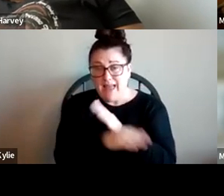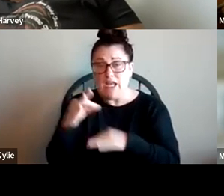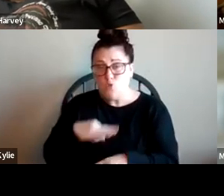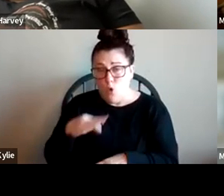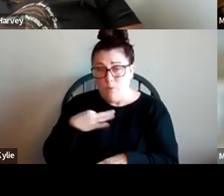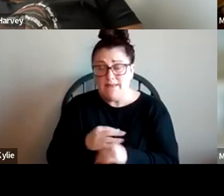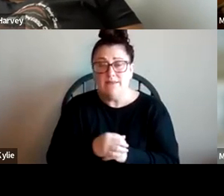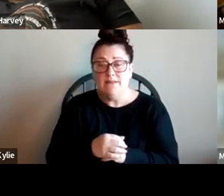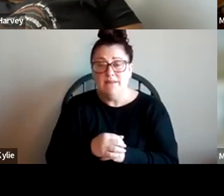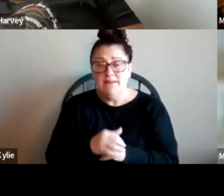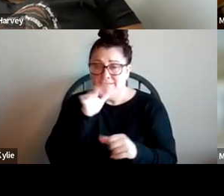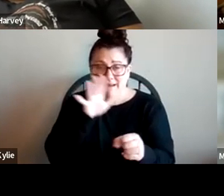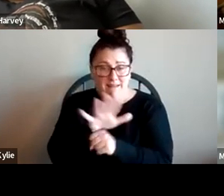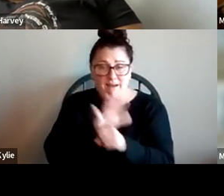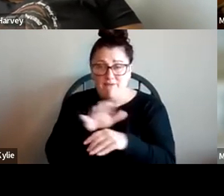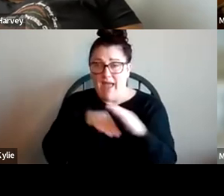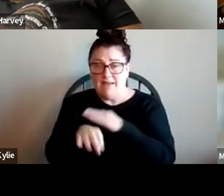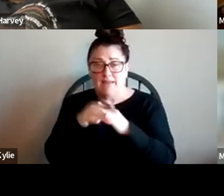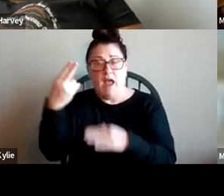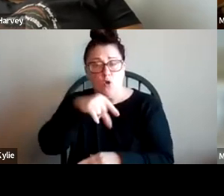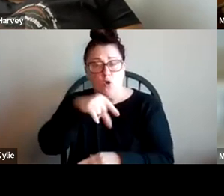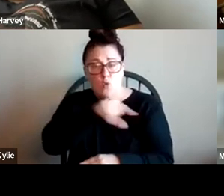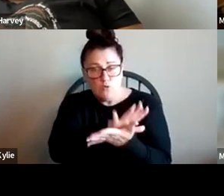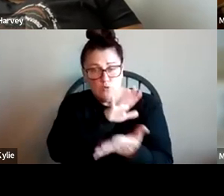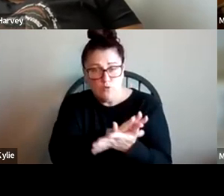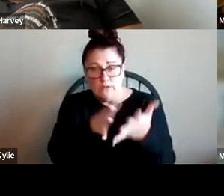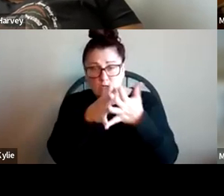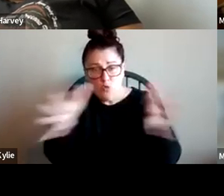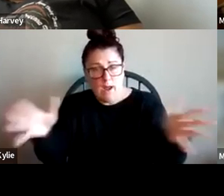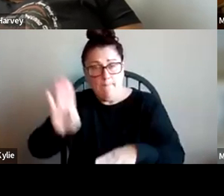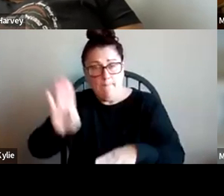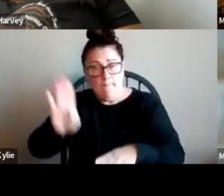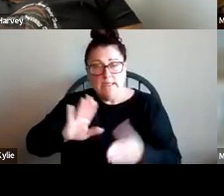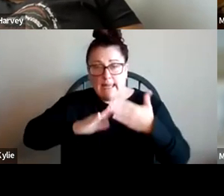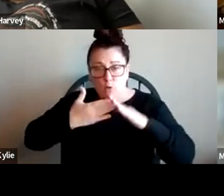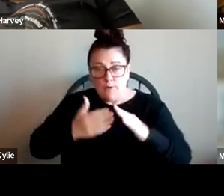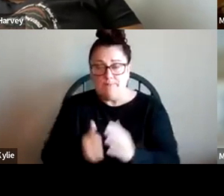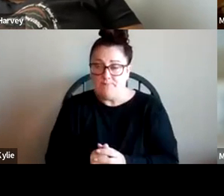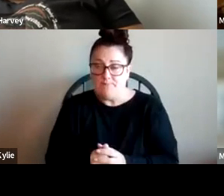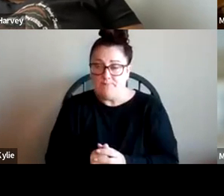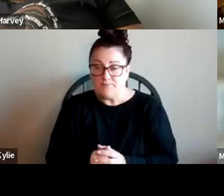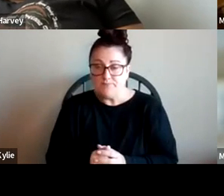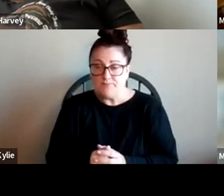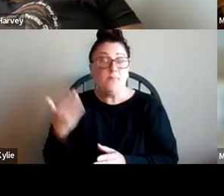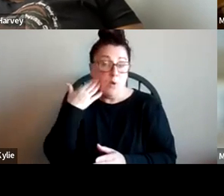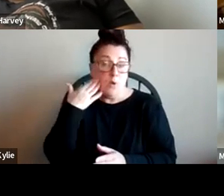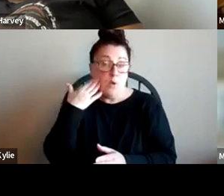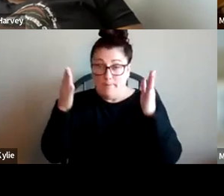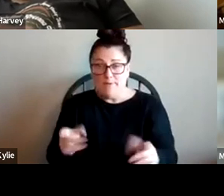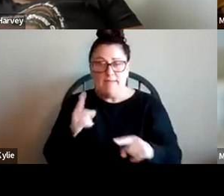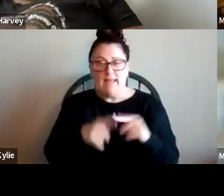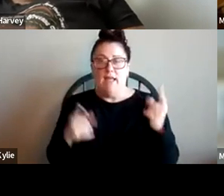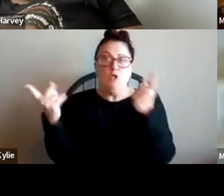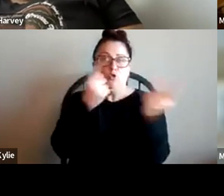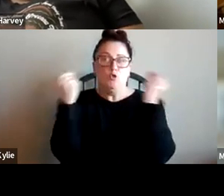of access to high quality schools across all of Boston's neighborhoods. We know this person can't do everything, so we encourage